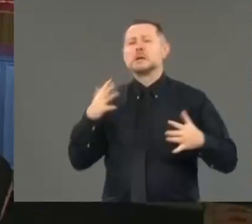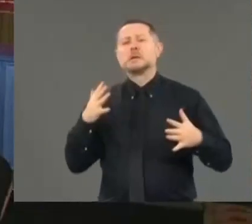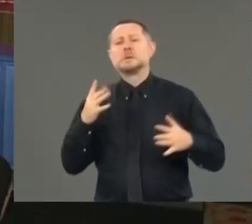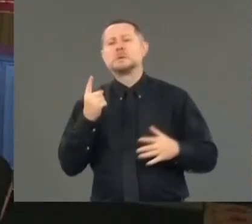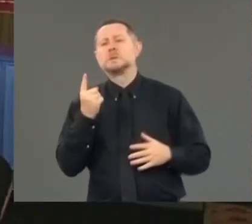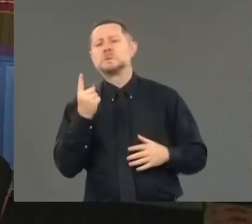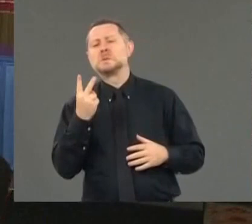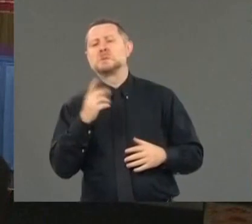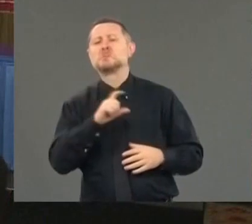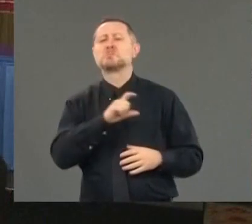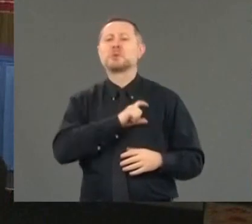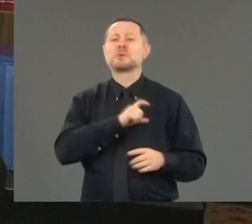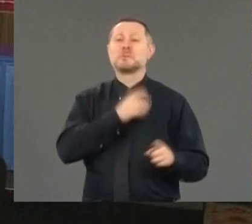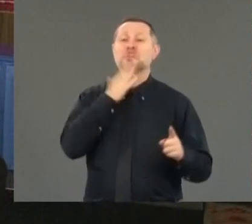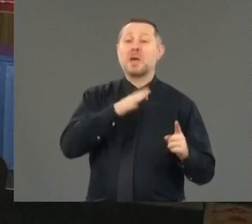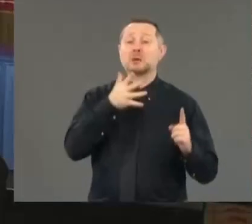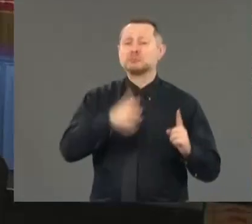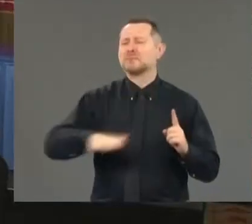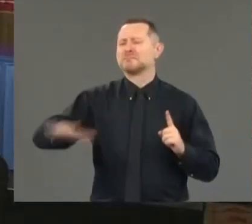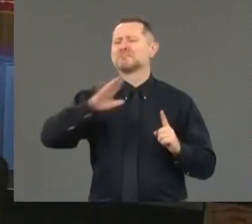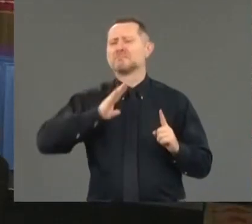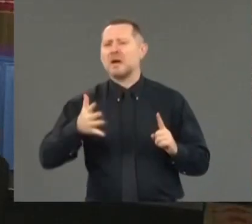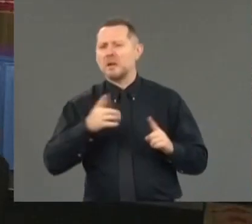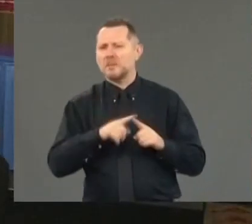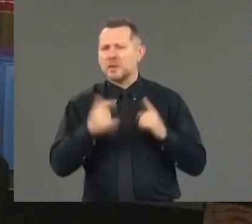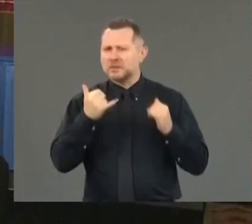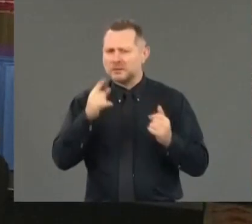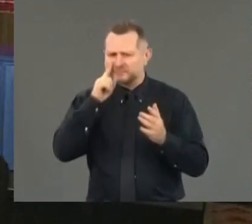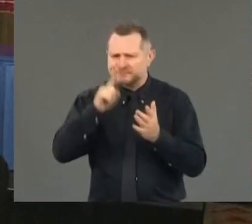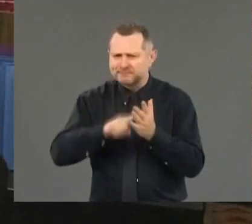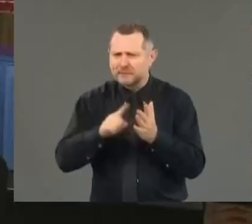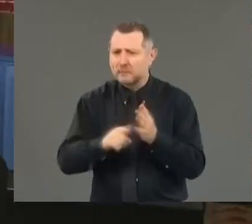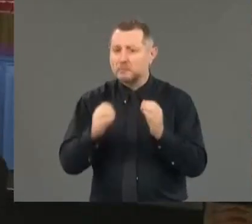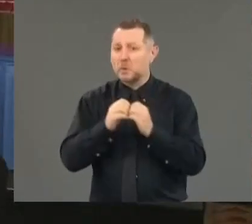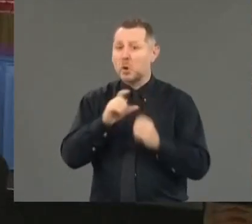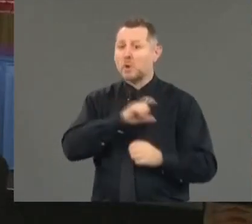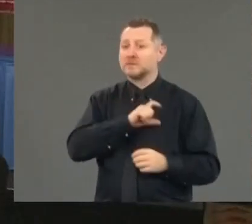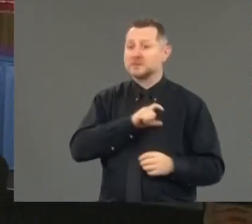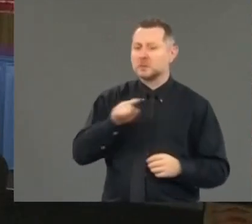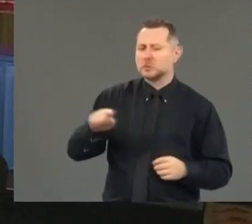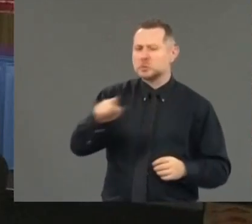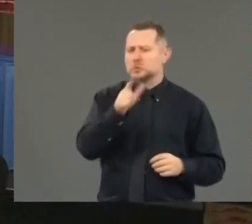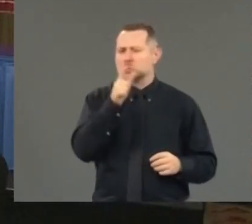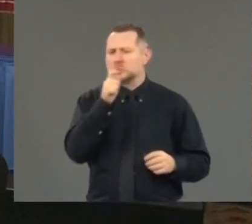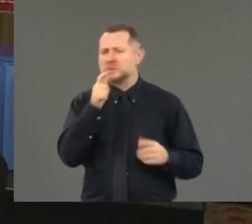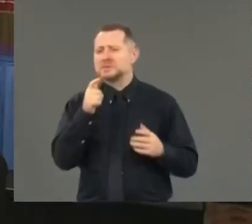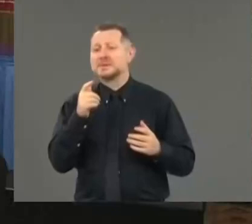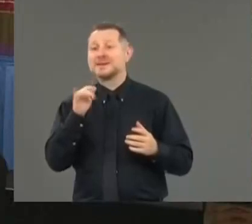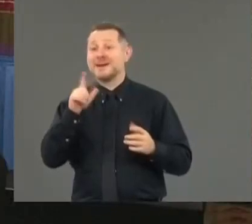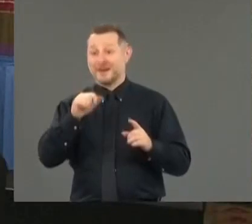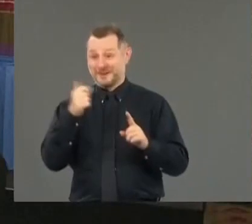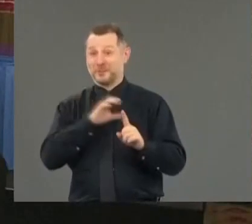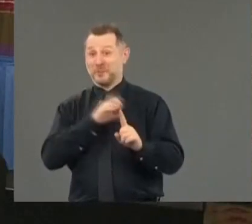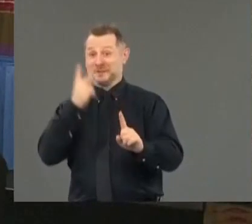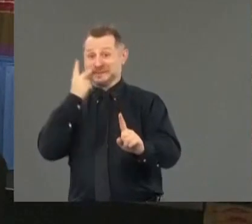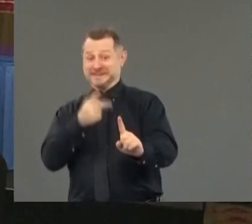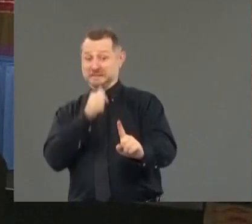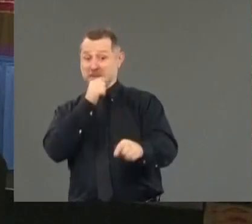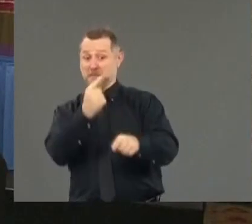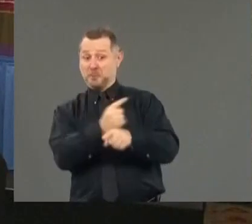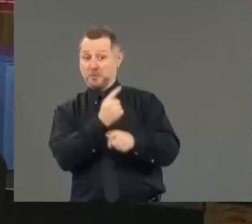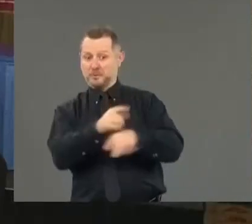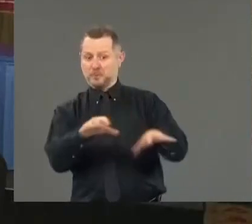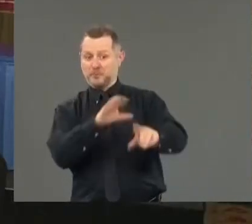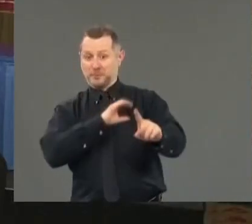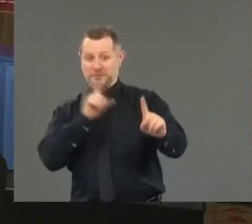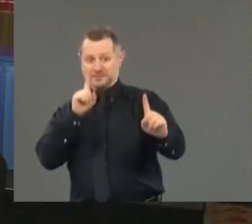calls to put more focus on officers who might be watching wrongdoing happening. As we're, protesters, that's